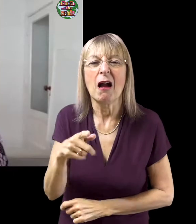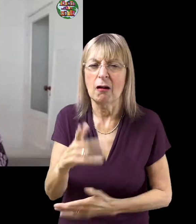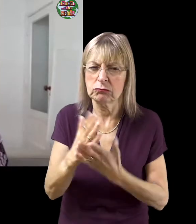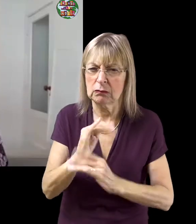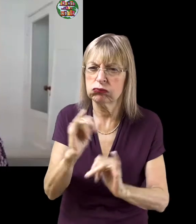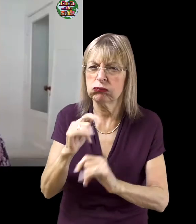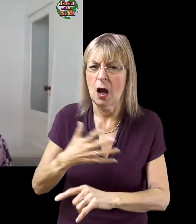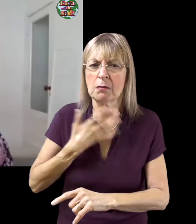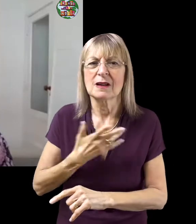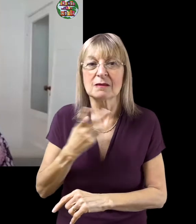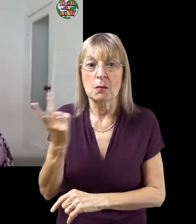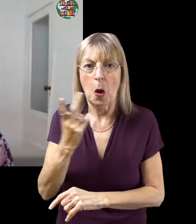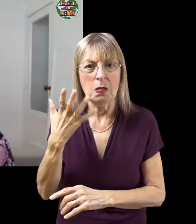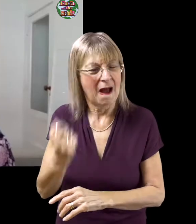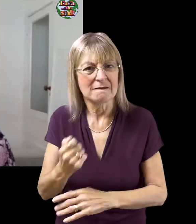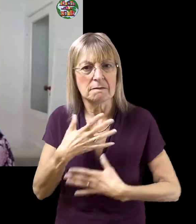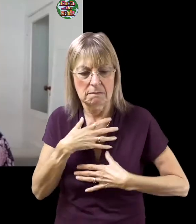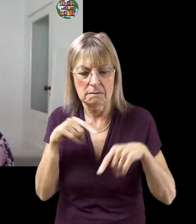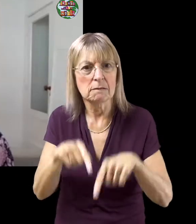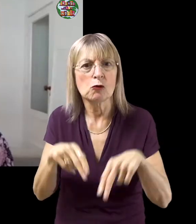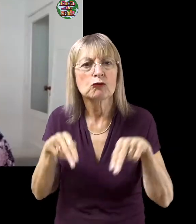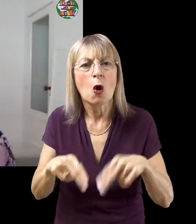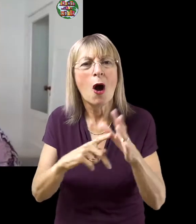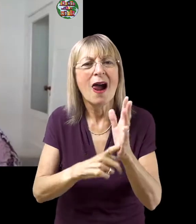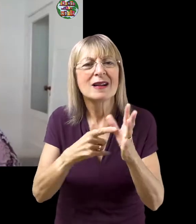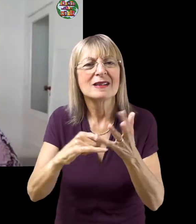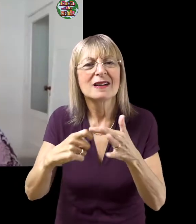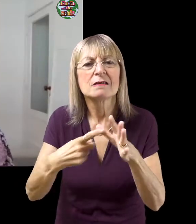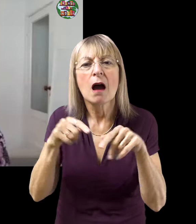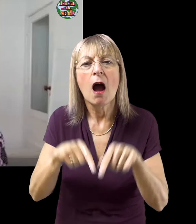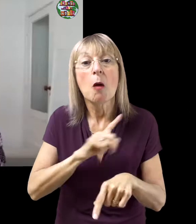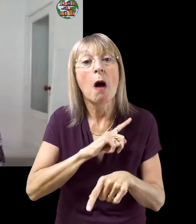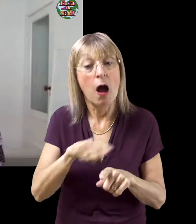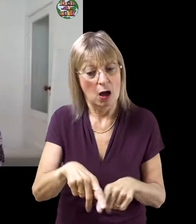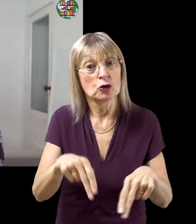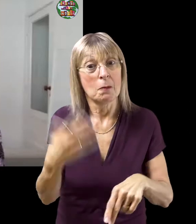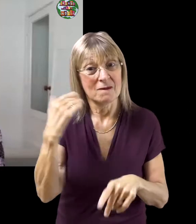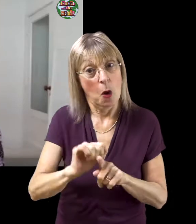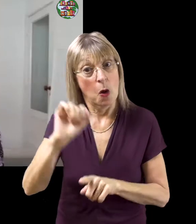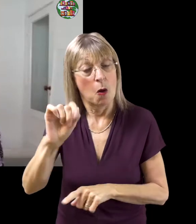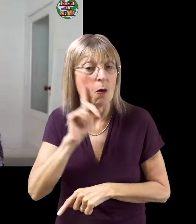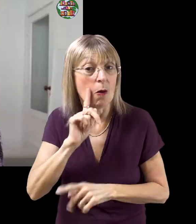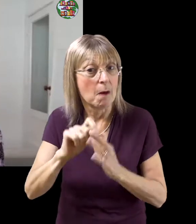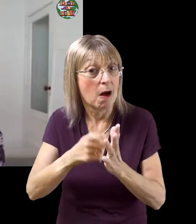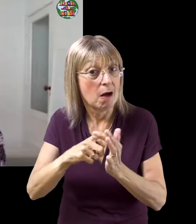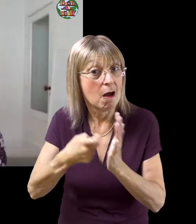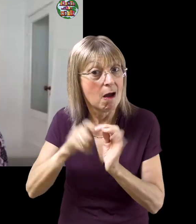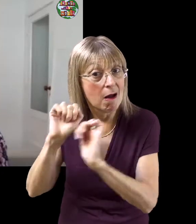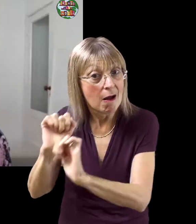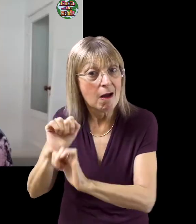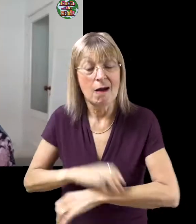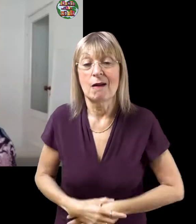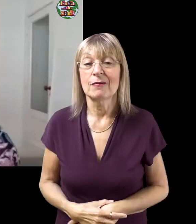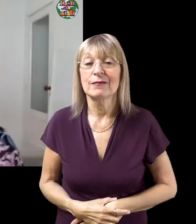nickname. And then they're bound by this dog, Alaska. And Alaska